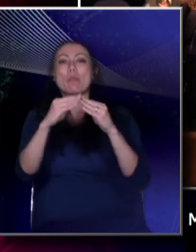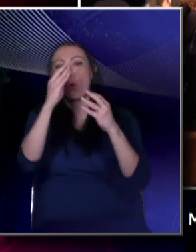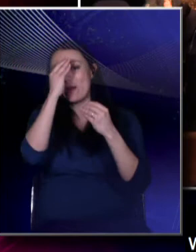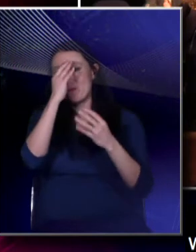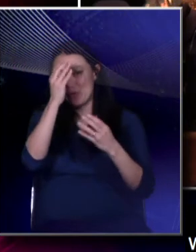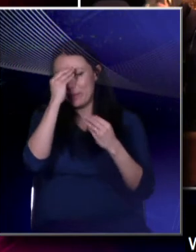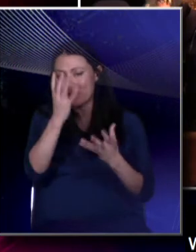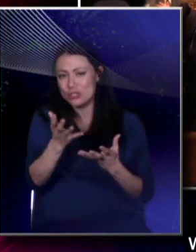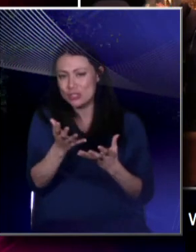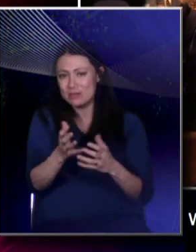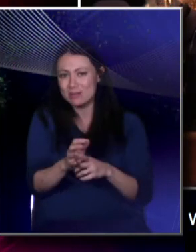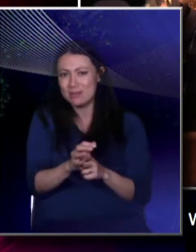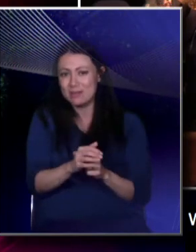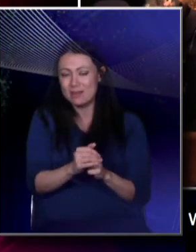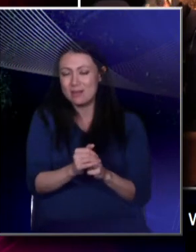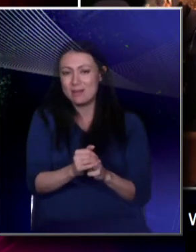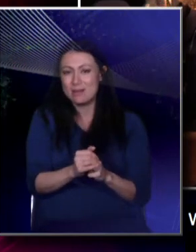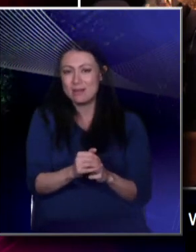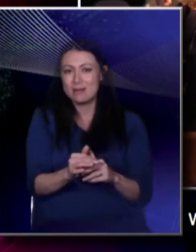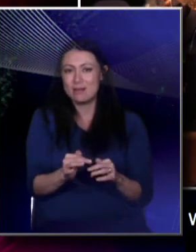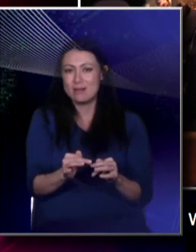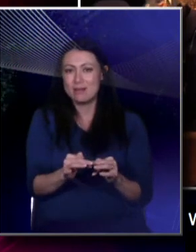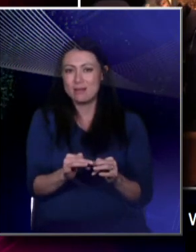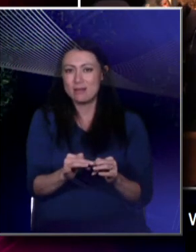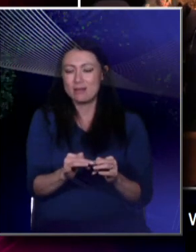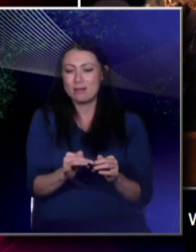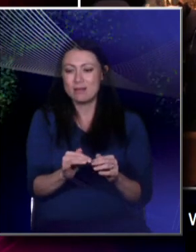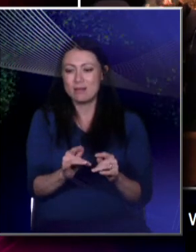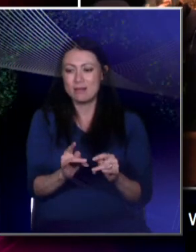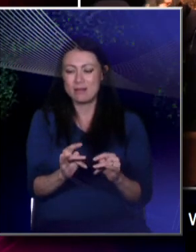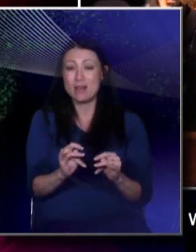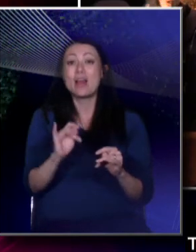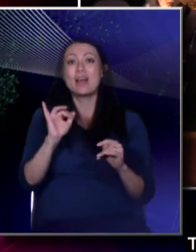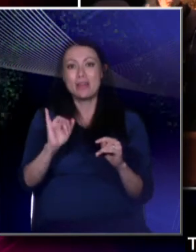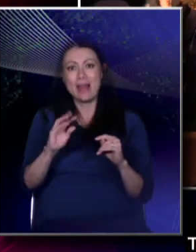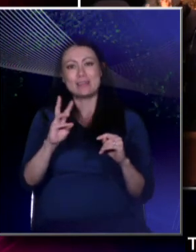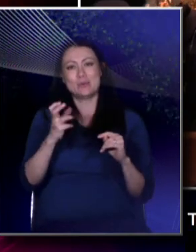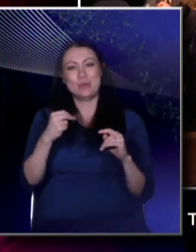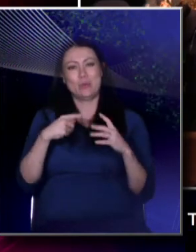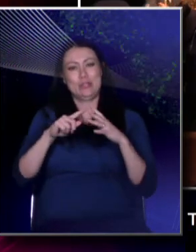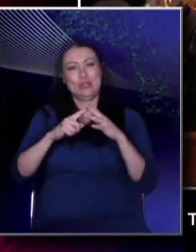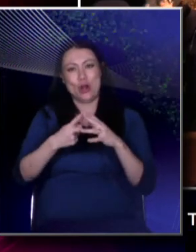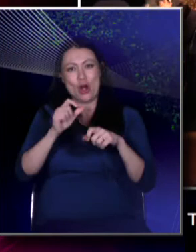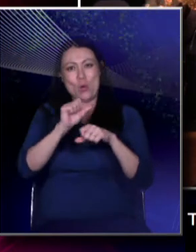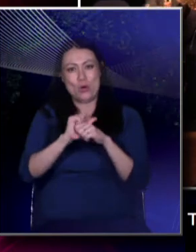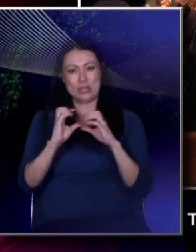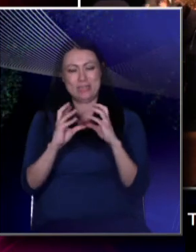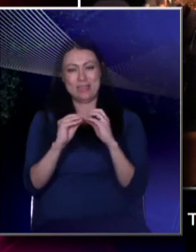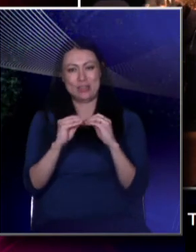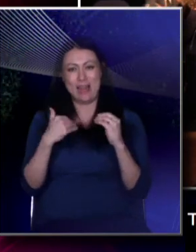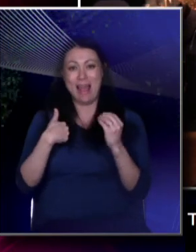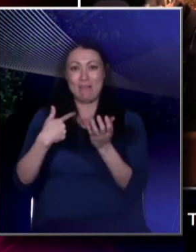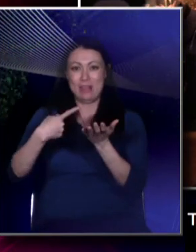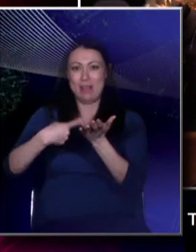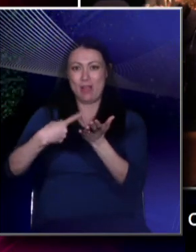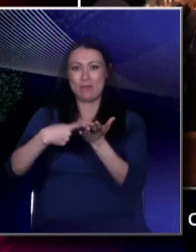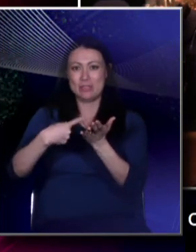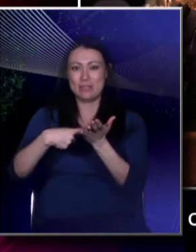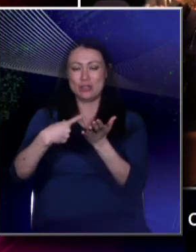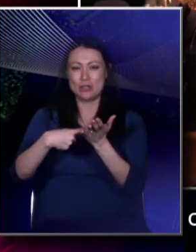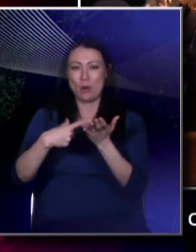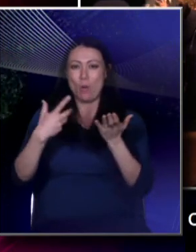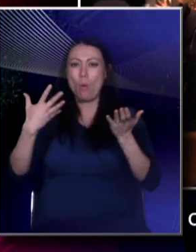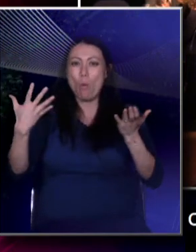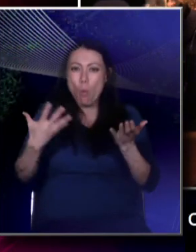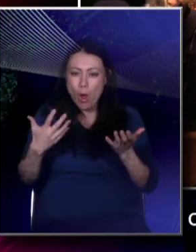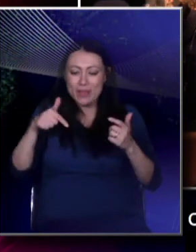but based on that, my vision is that's when we start a work session to have that conversation about what this is